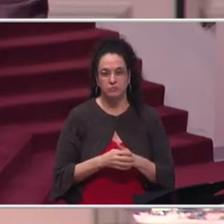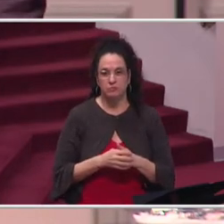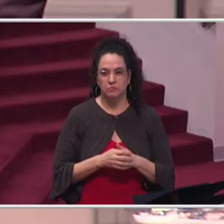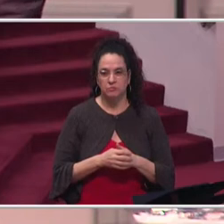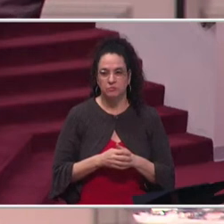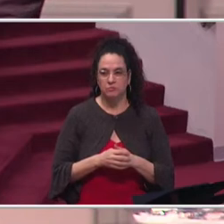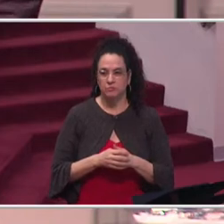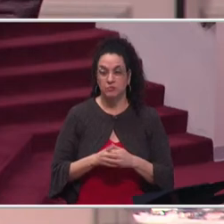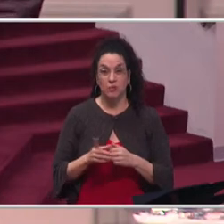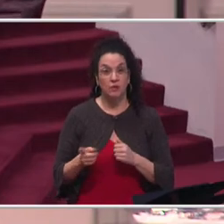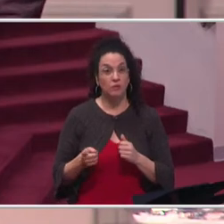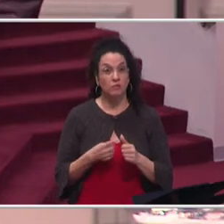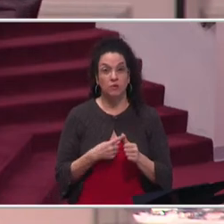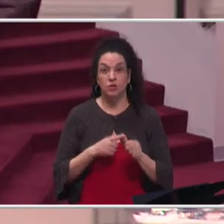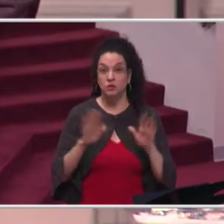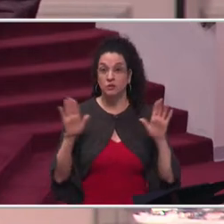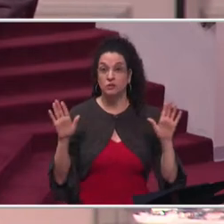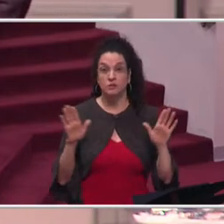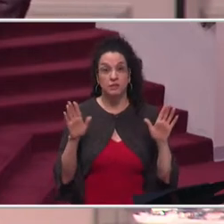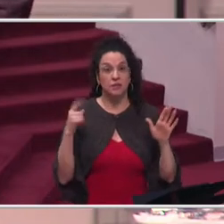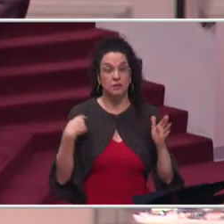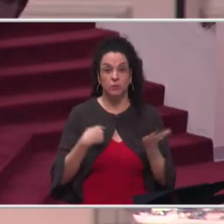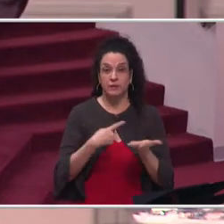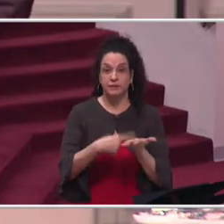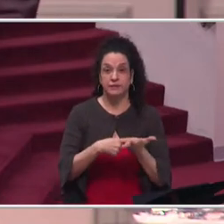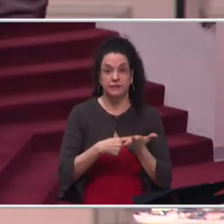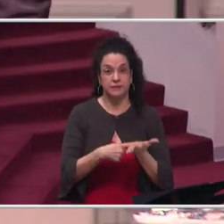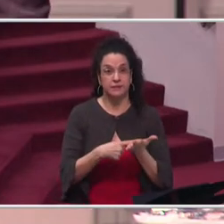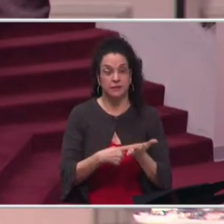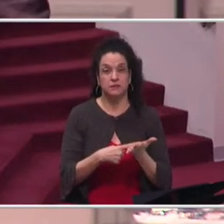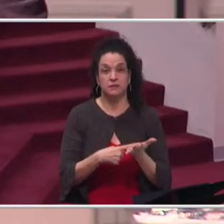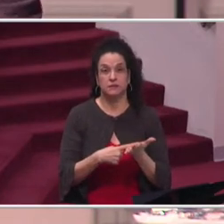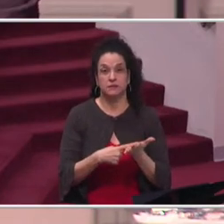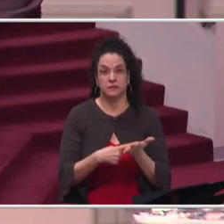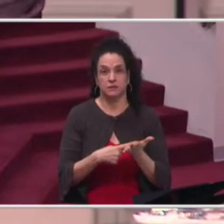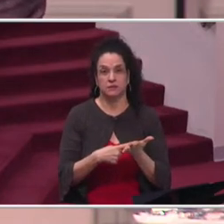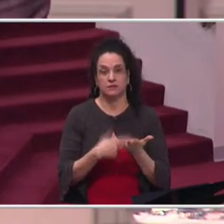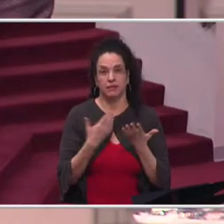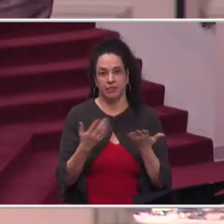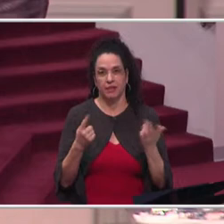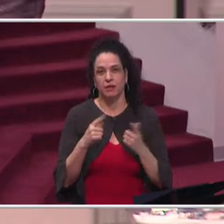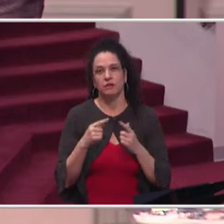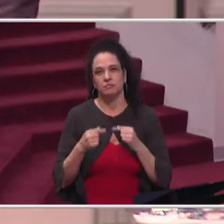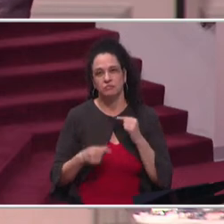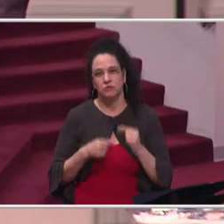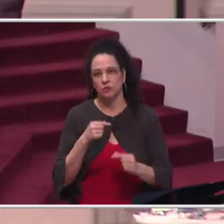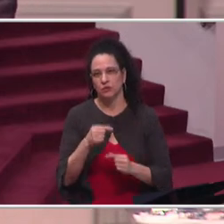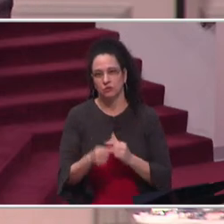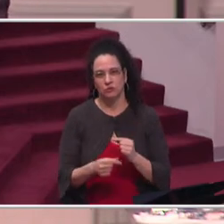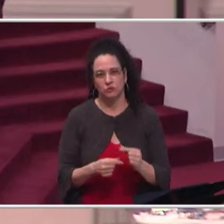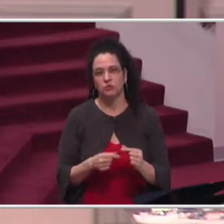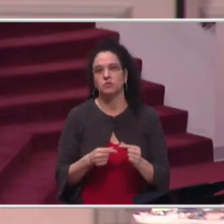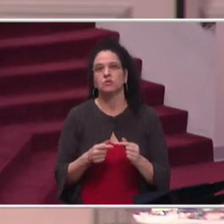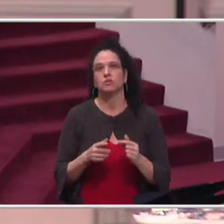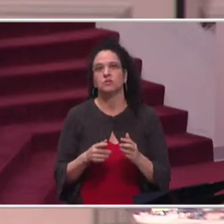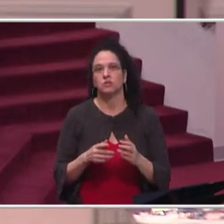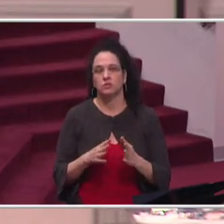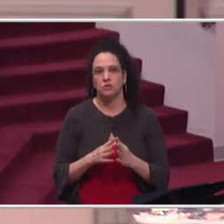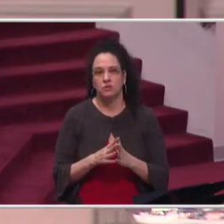The first Sunday we spent time talking about our theme from generation to generation,